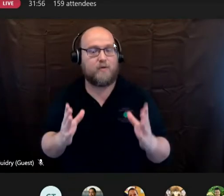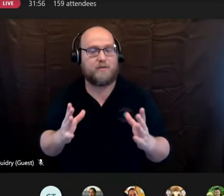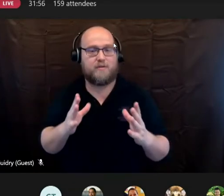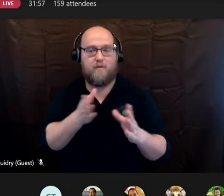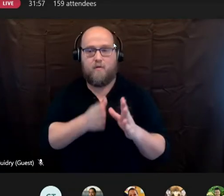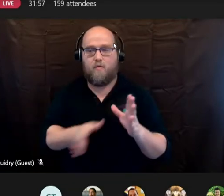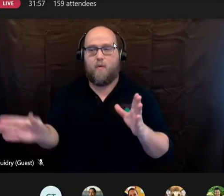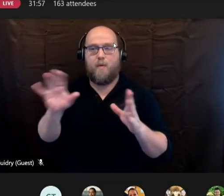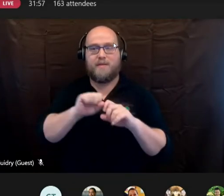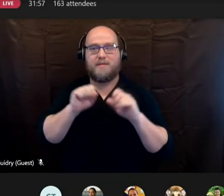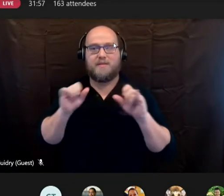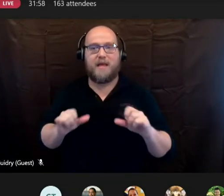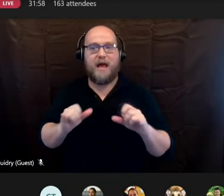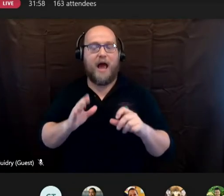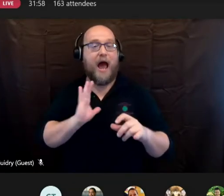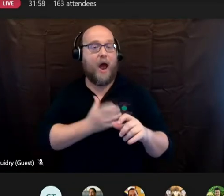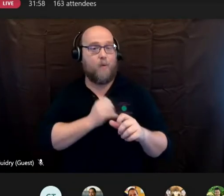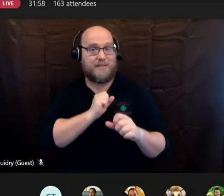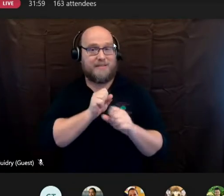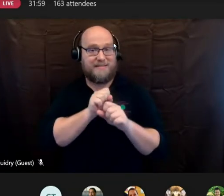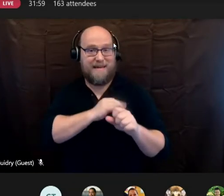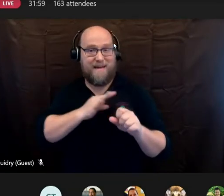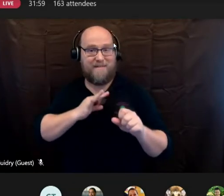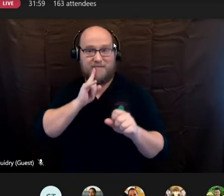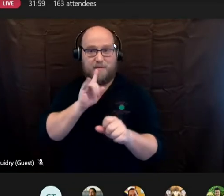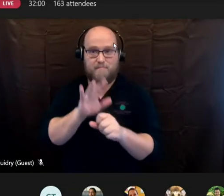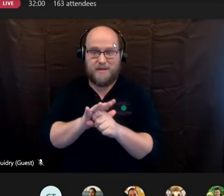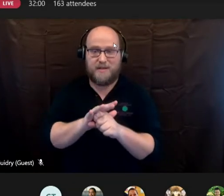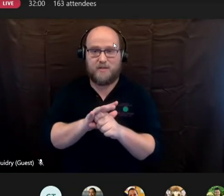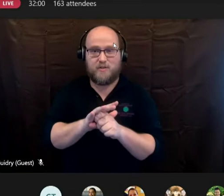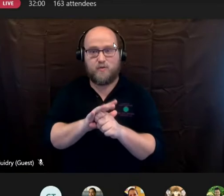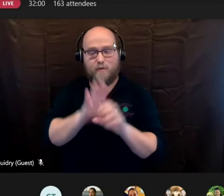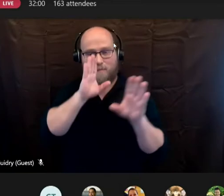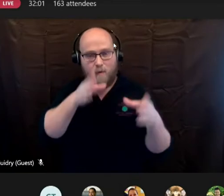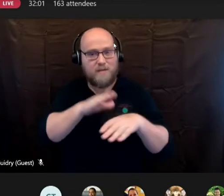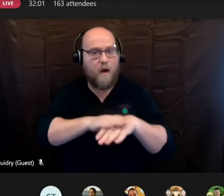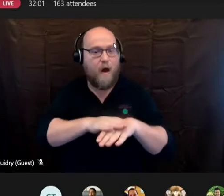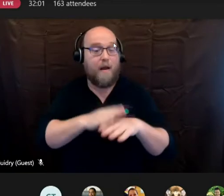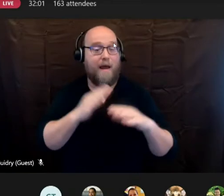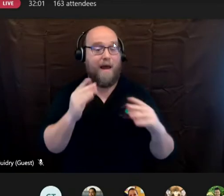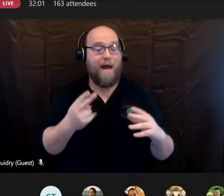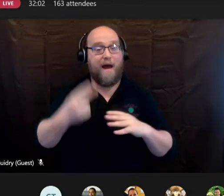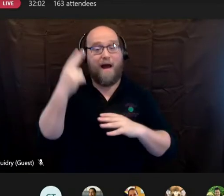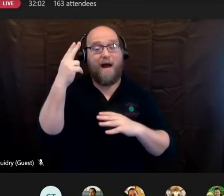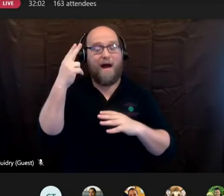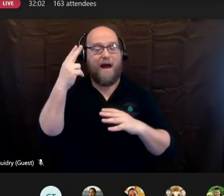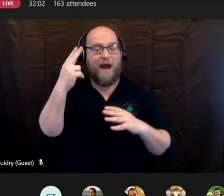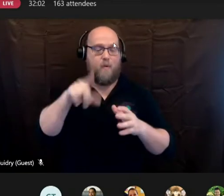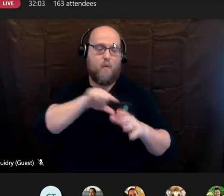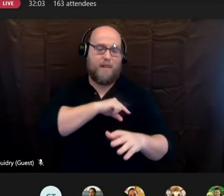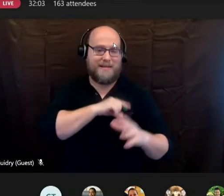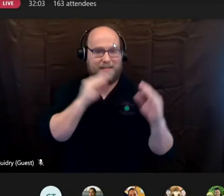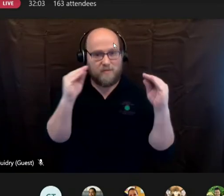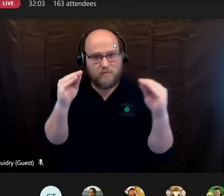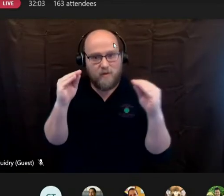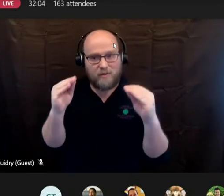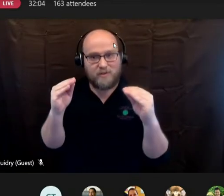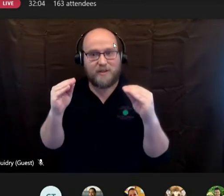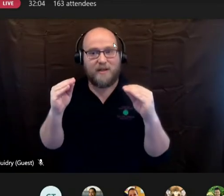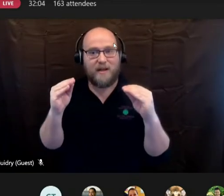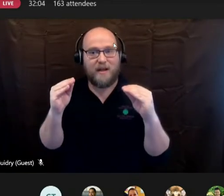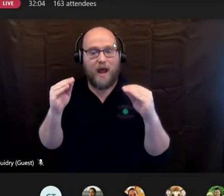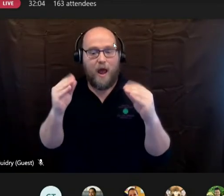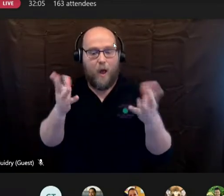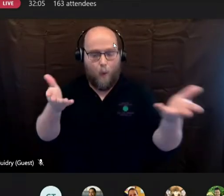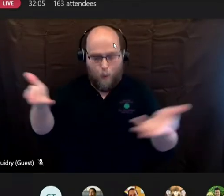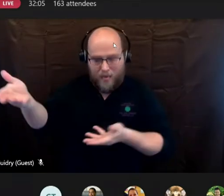that matter most for our students: high quality instruction, a welcoming classroom, and safe and healthy